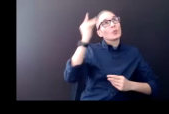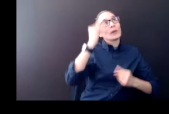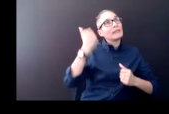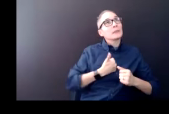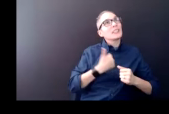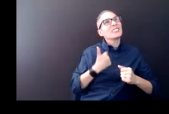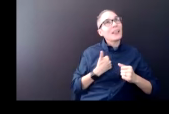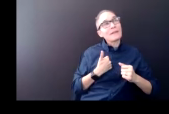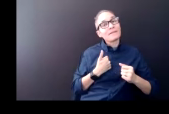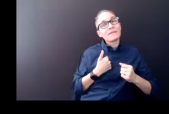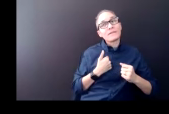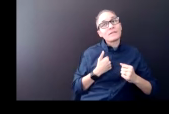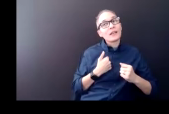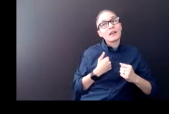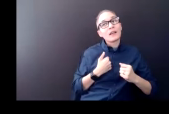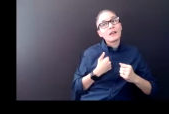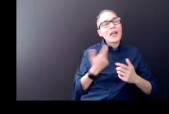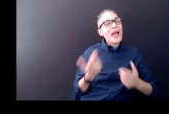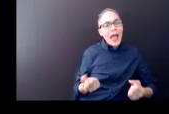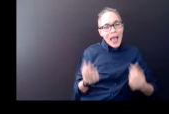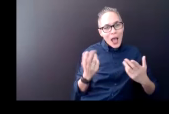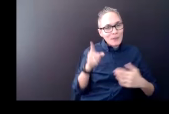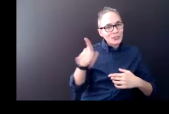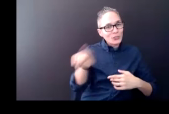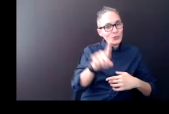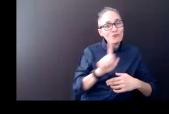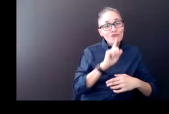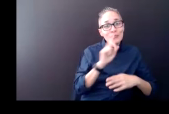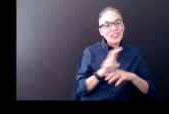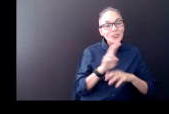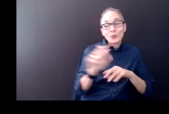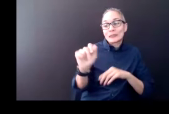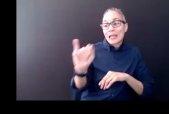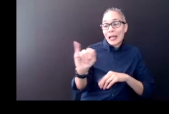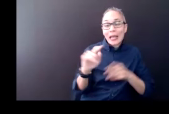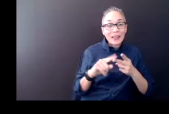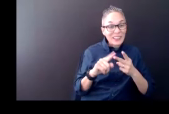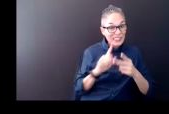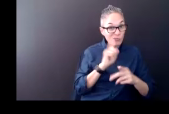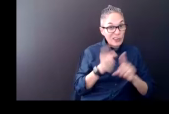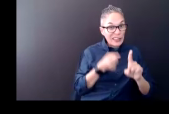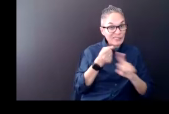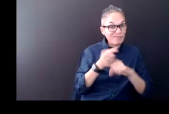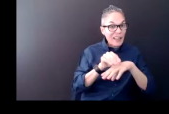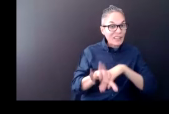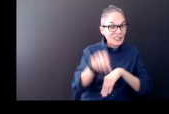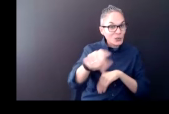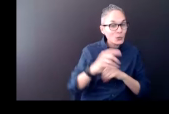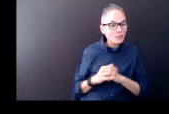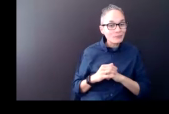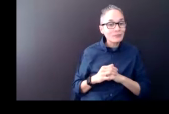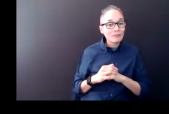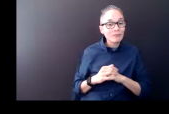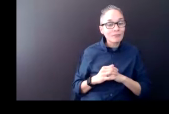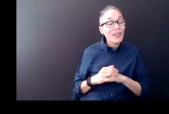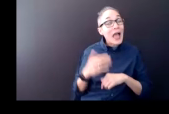with everyone out here, if you want to comment, like how much do you use AI, right? And how much has it affected you? Because this presentation, like